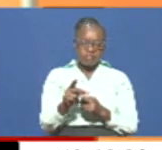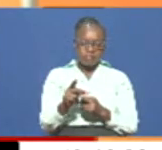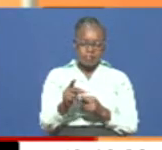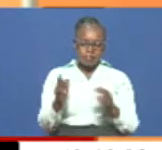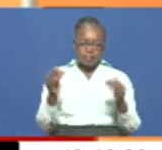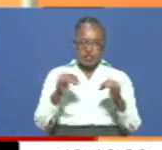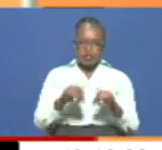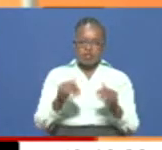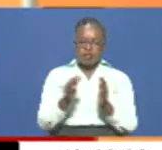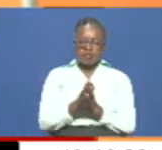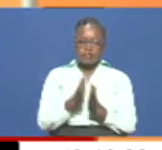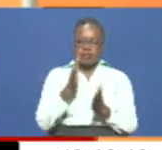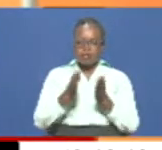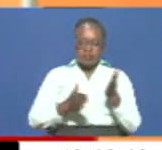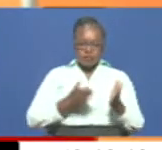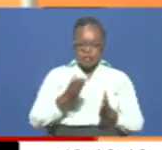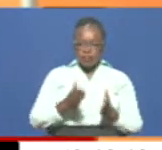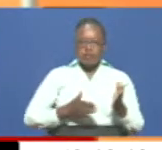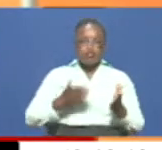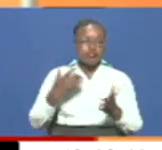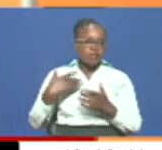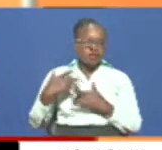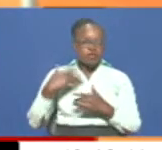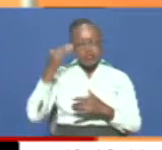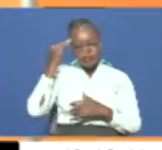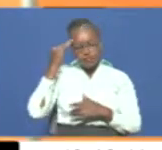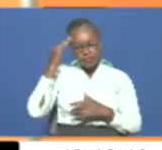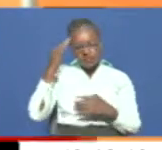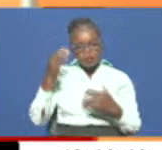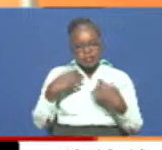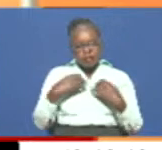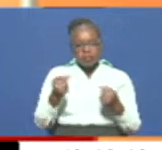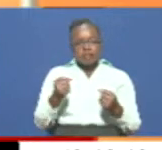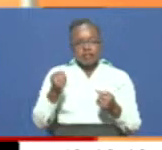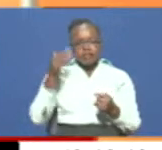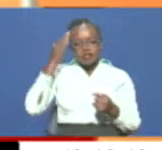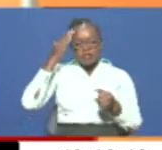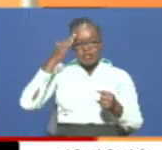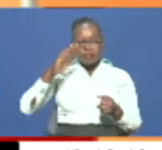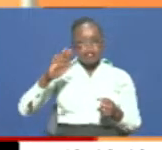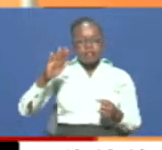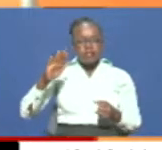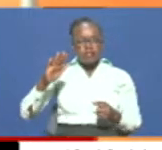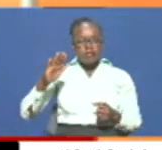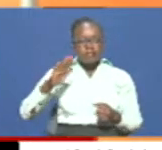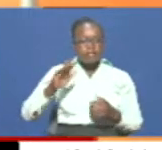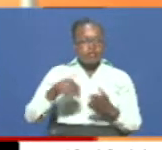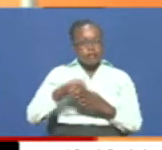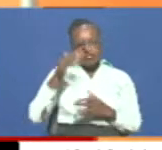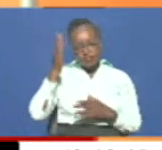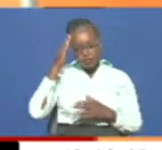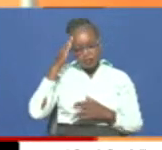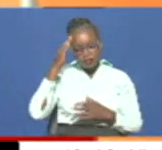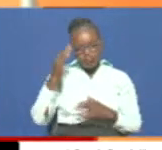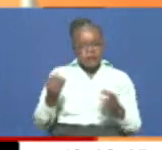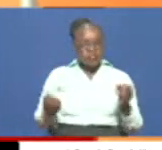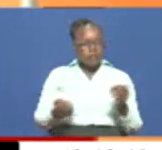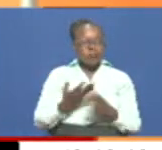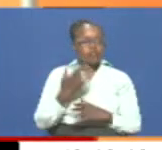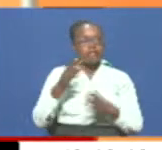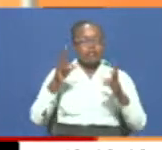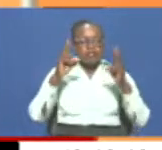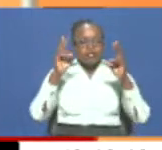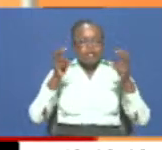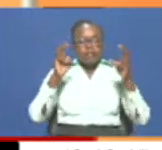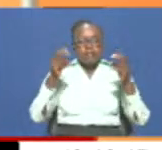with athletes in regards to mental health awareness. As we all know, it has been an emerging topic, really more